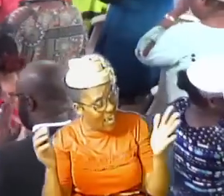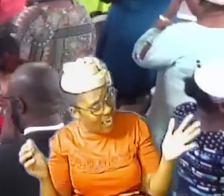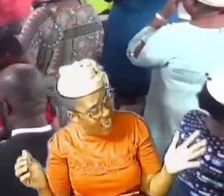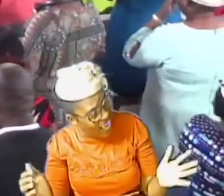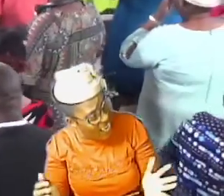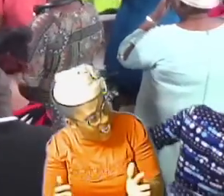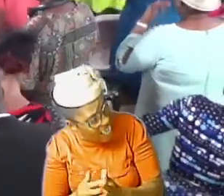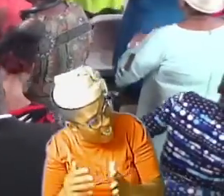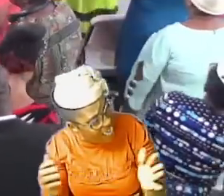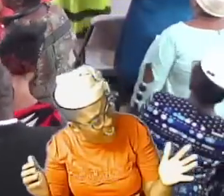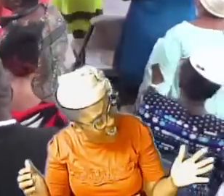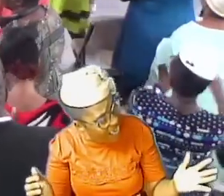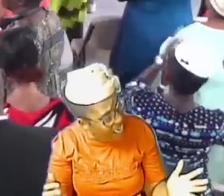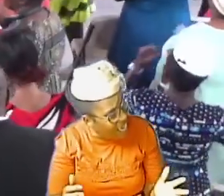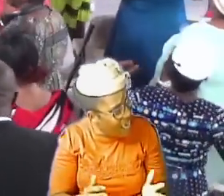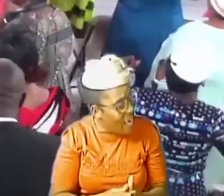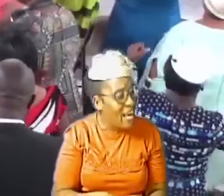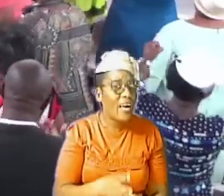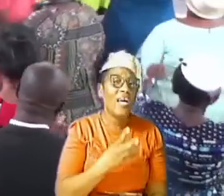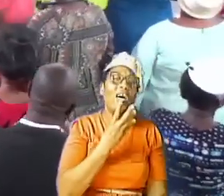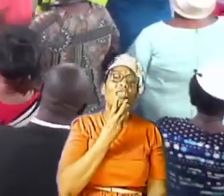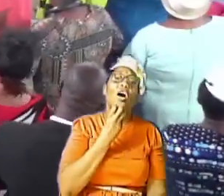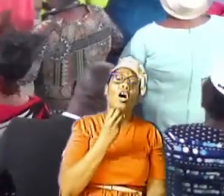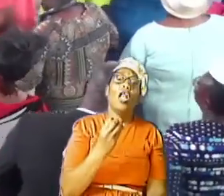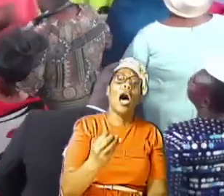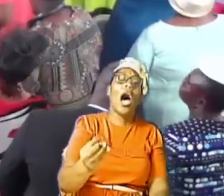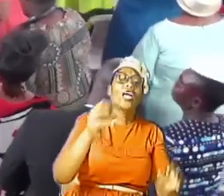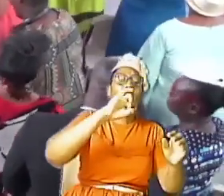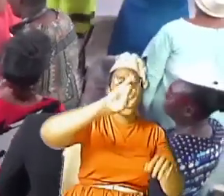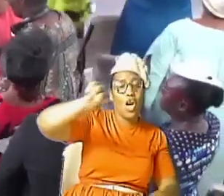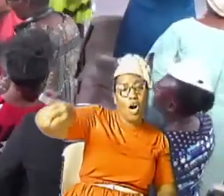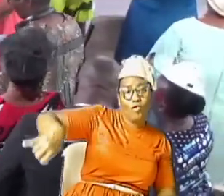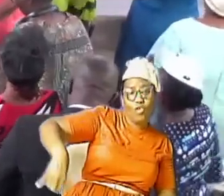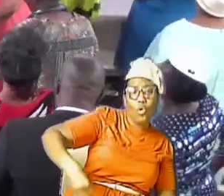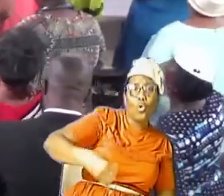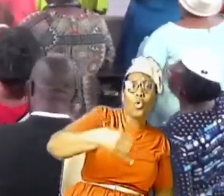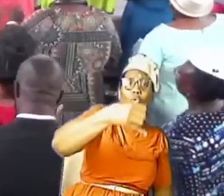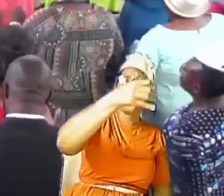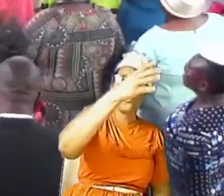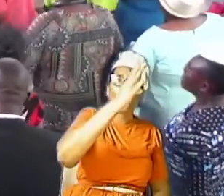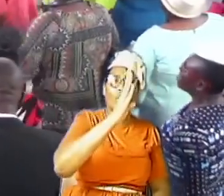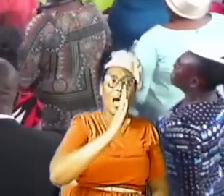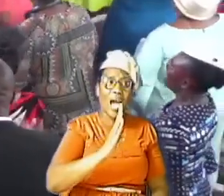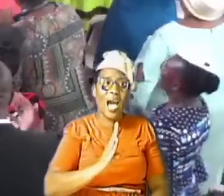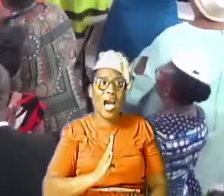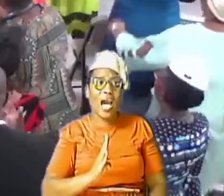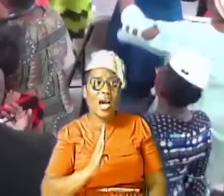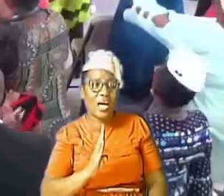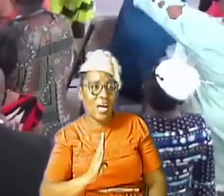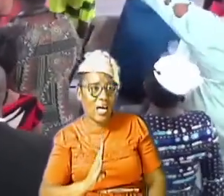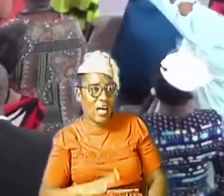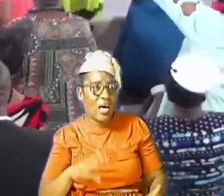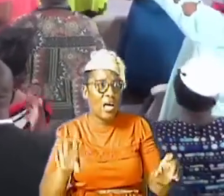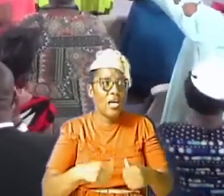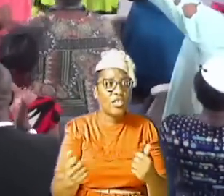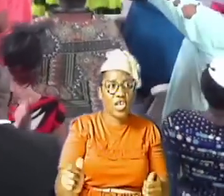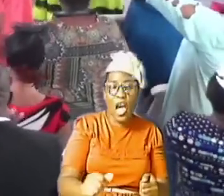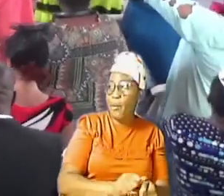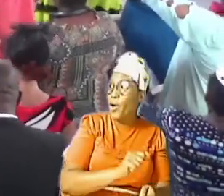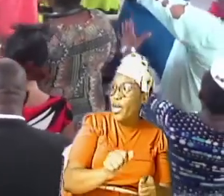Just one last time. Again. Oh yes, oh yes, oh yes, oh yes, the Lion of Judah.